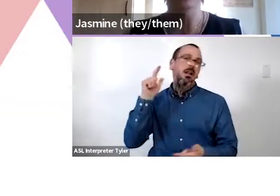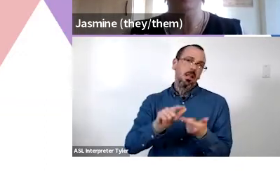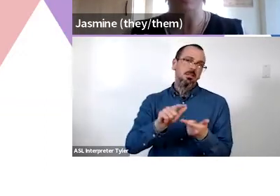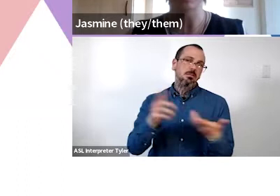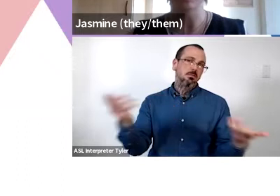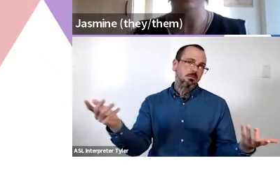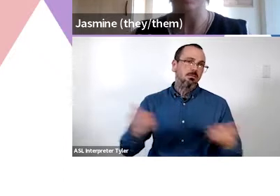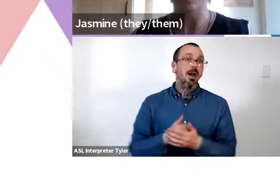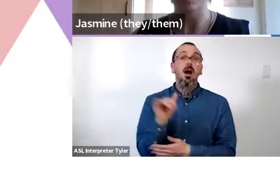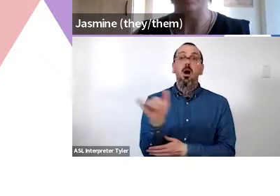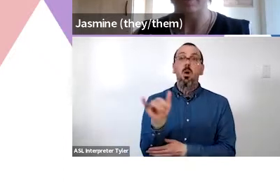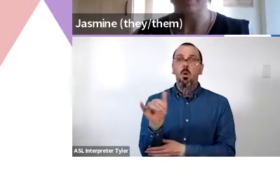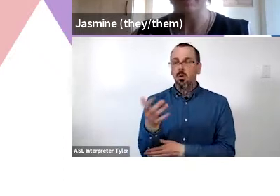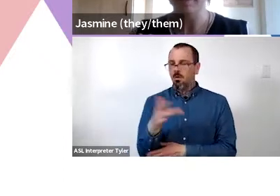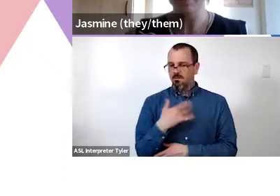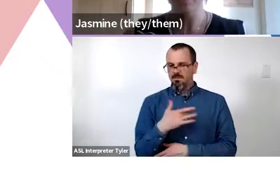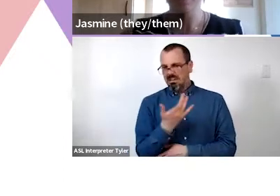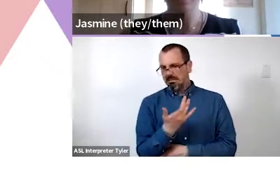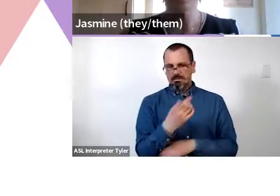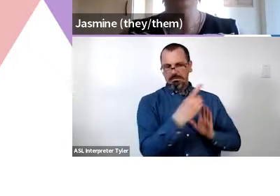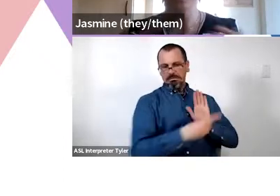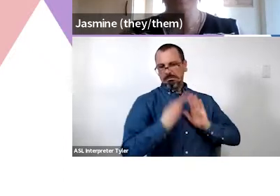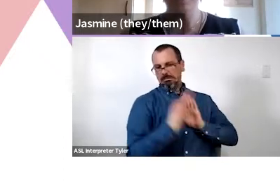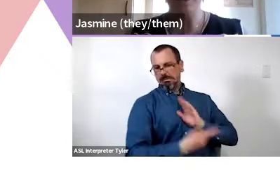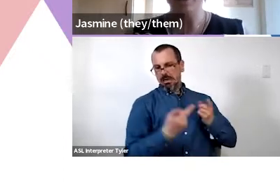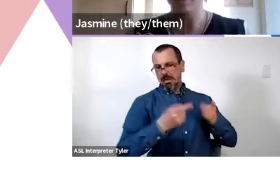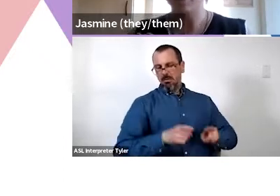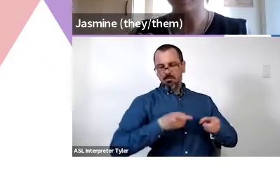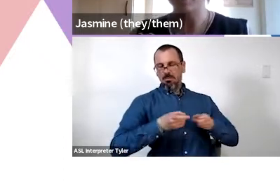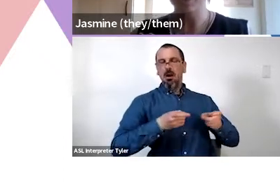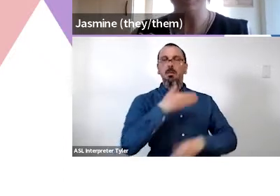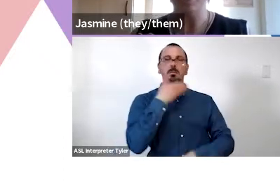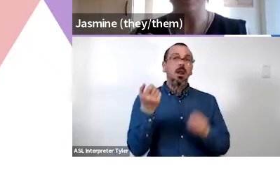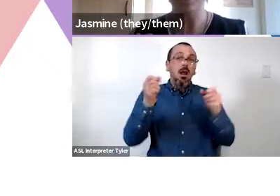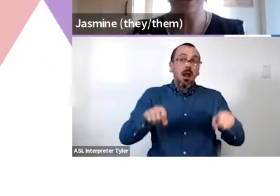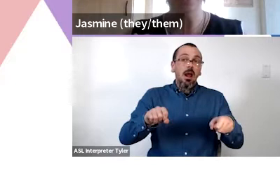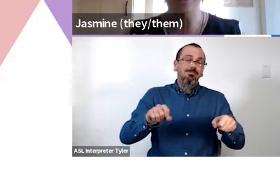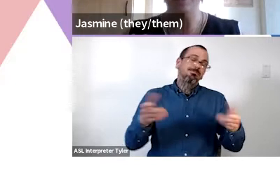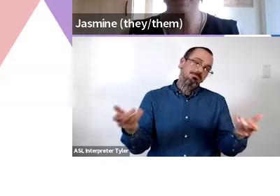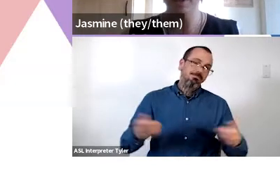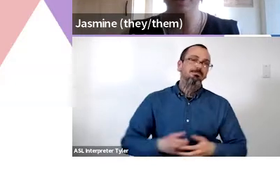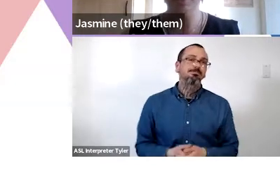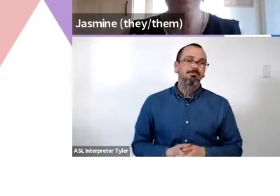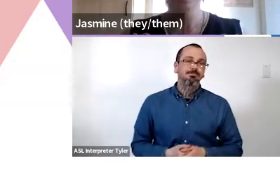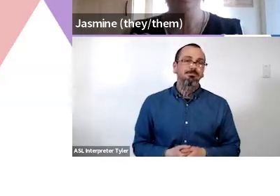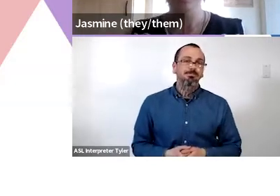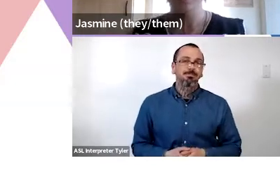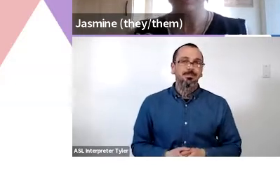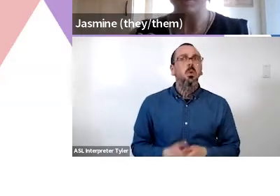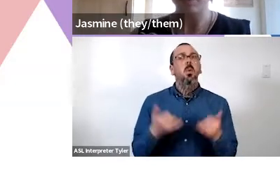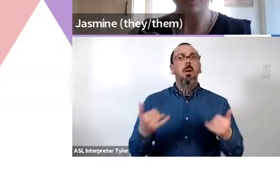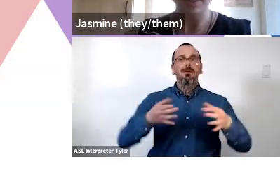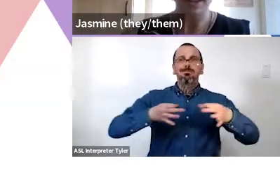cope with potentially discriminatory settings. So with this information, I want to quickly run through how I define my variables